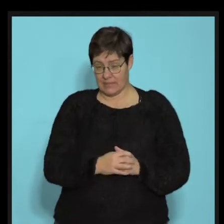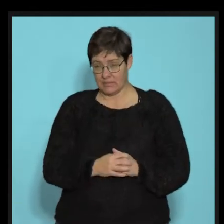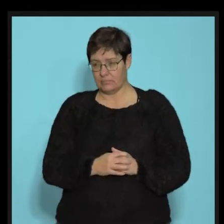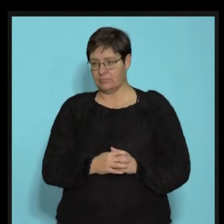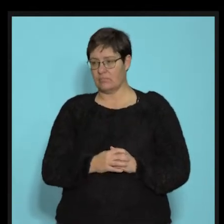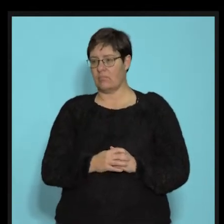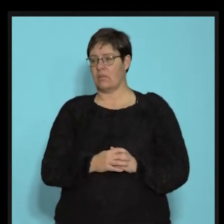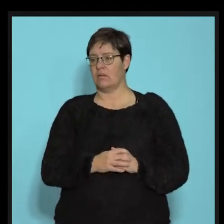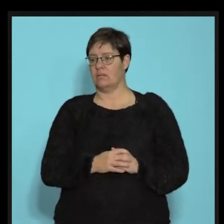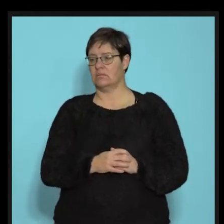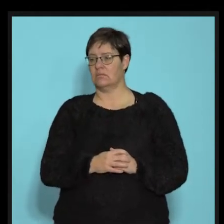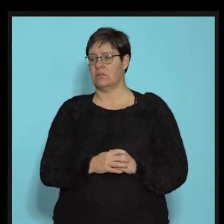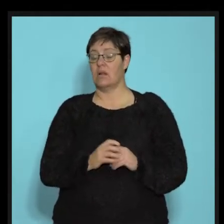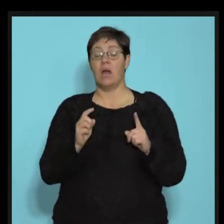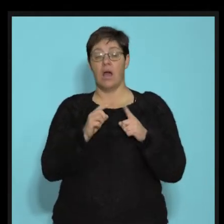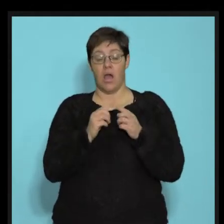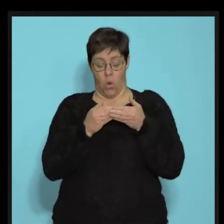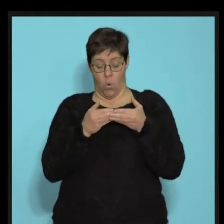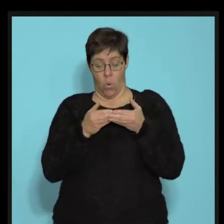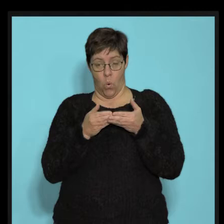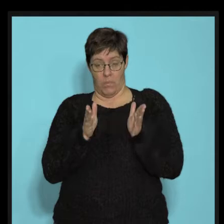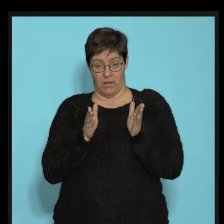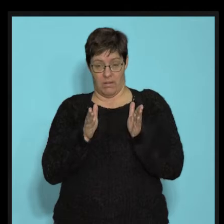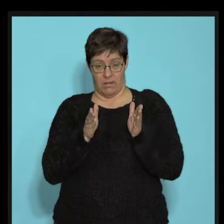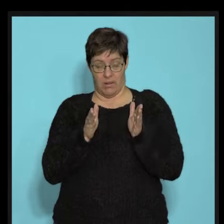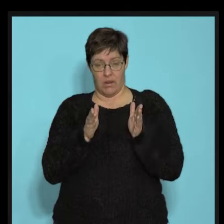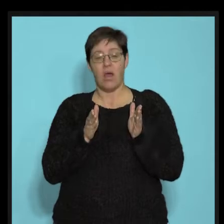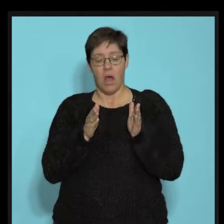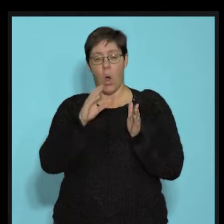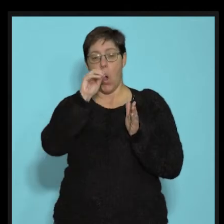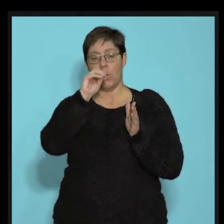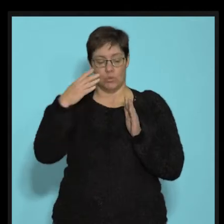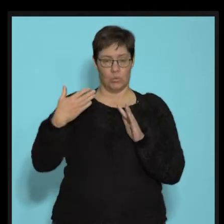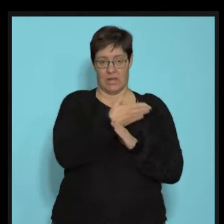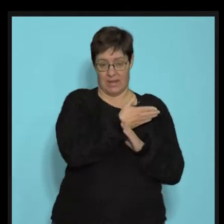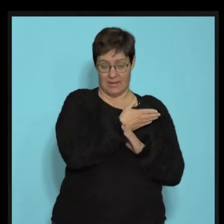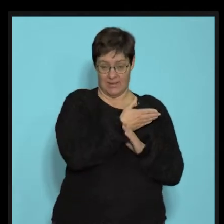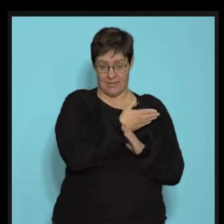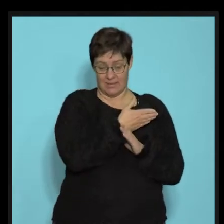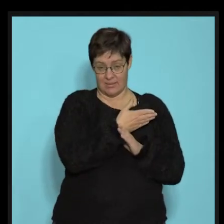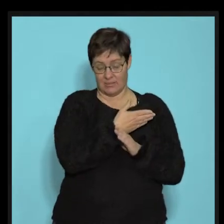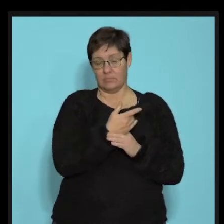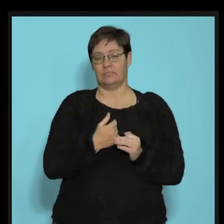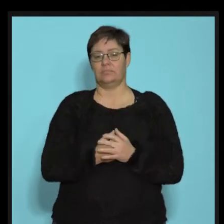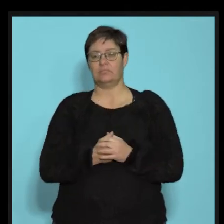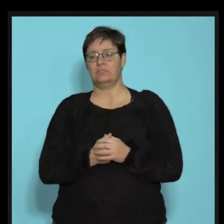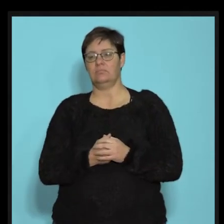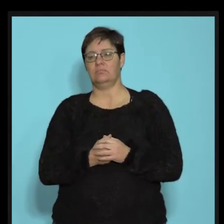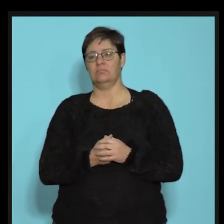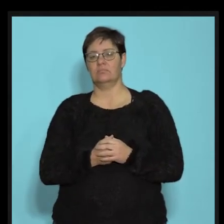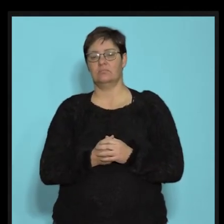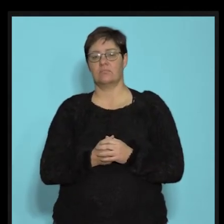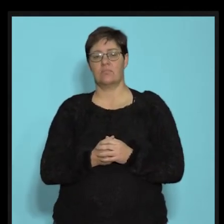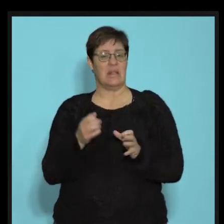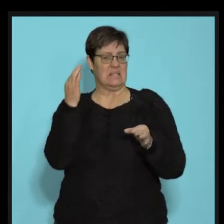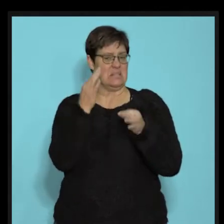those spiracles open, oxygen is going to move into the body. Now, it's not as simple as